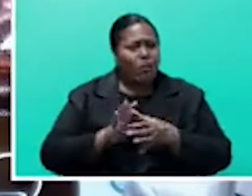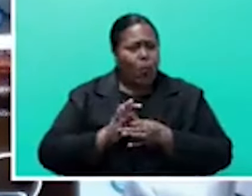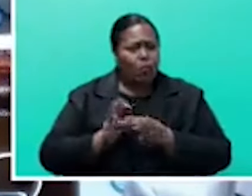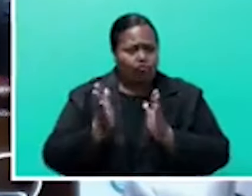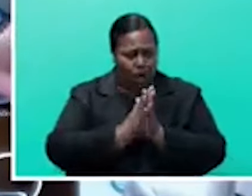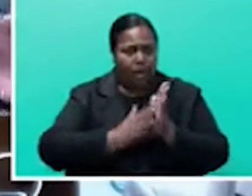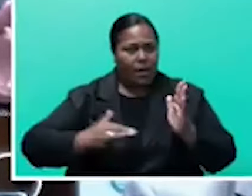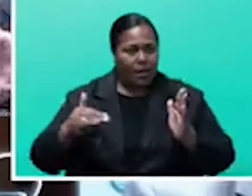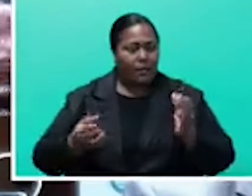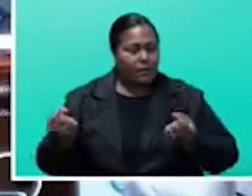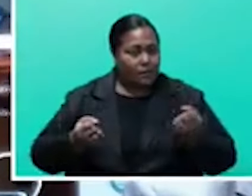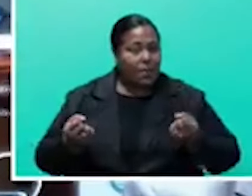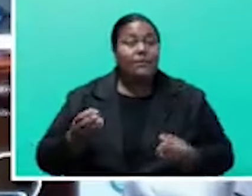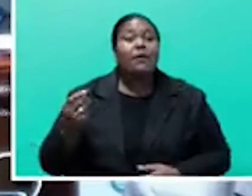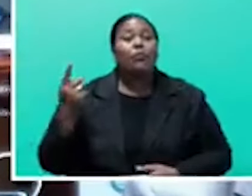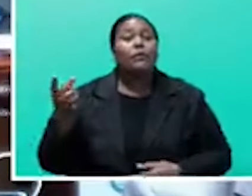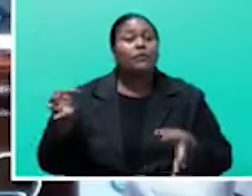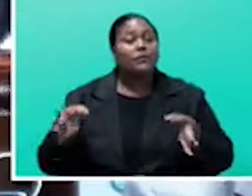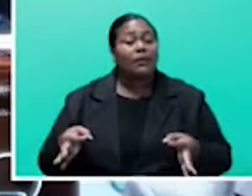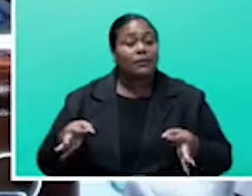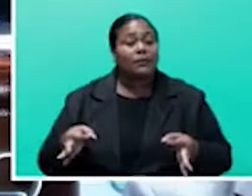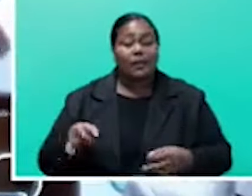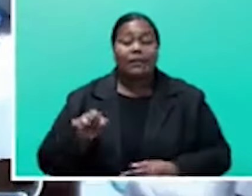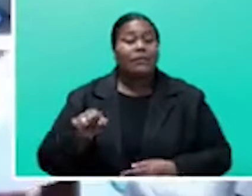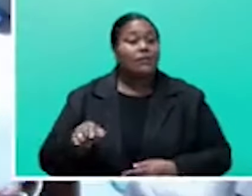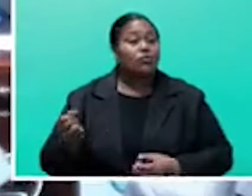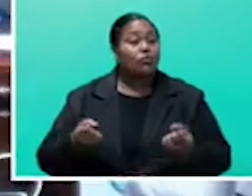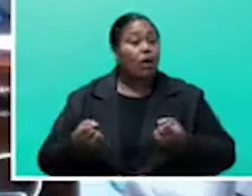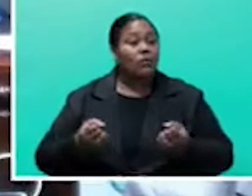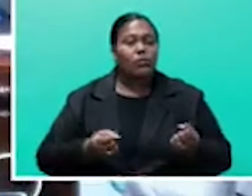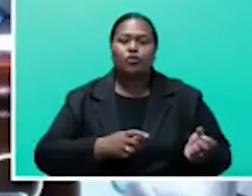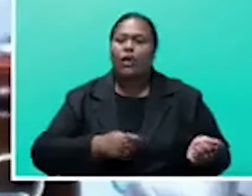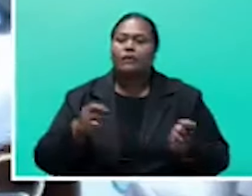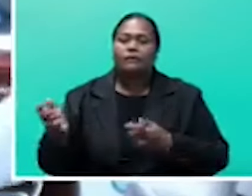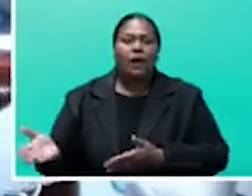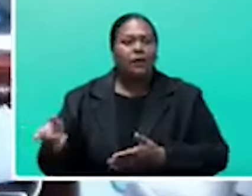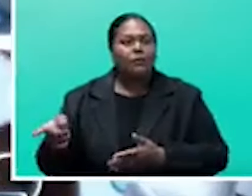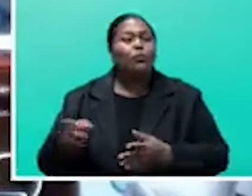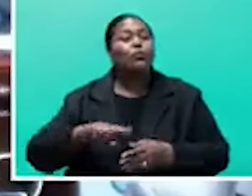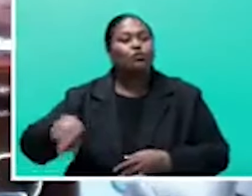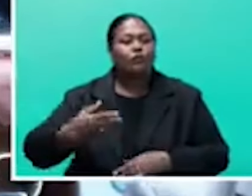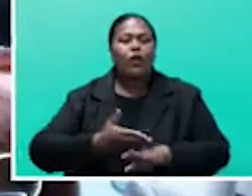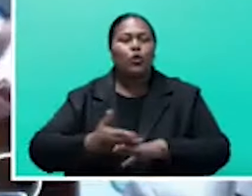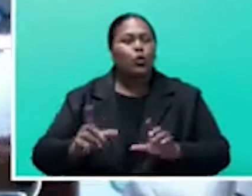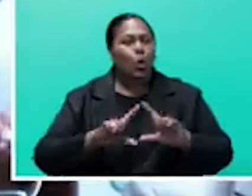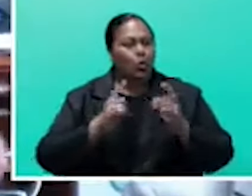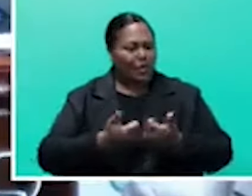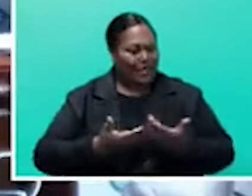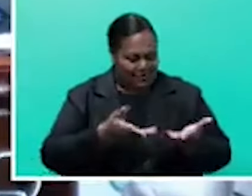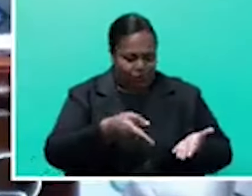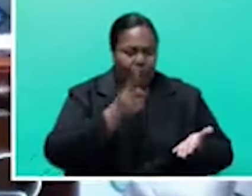own trucks. Somebody decided that those trucks would be transferred to Suva, a new contract would be given to people